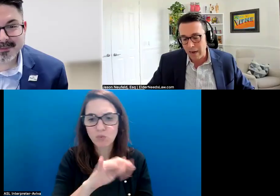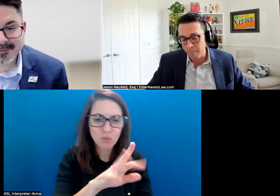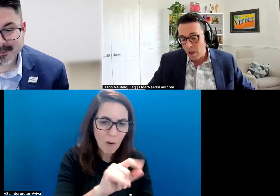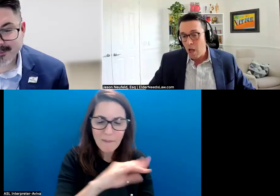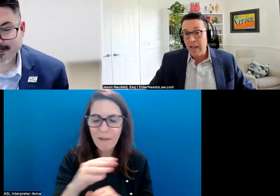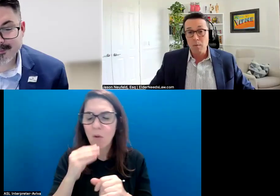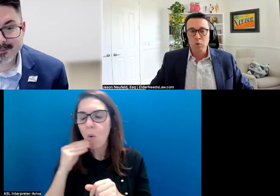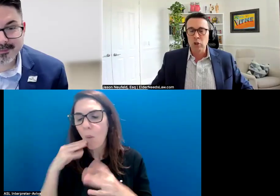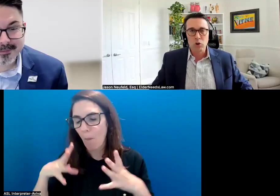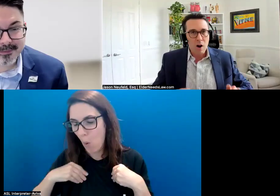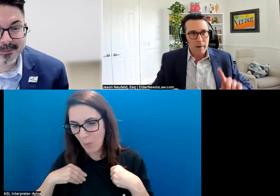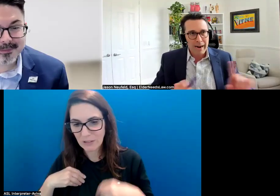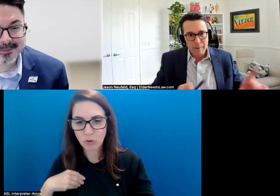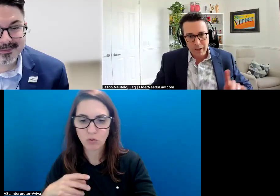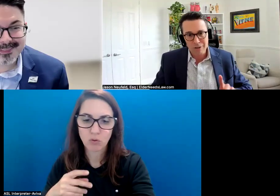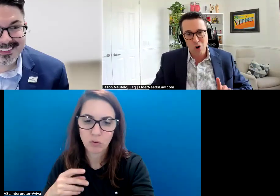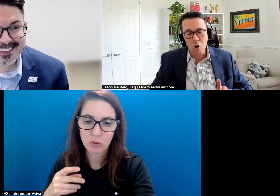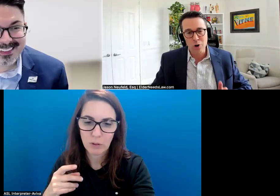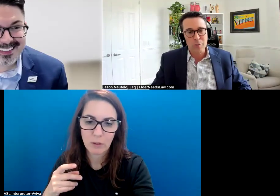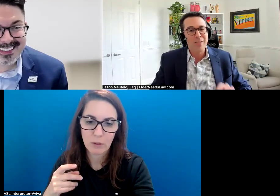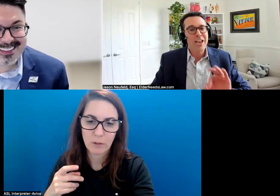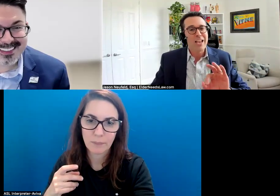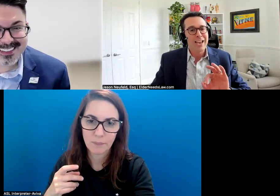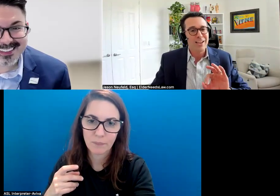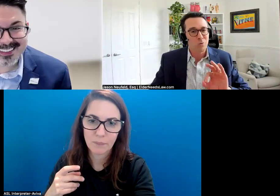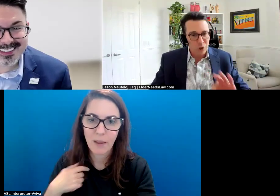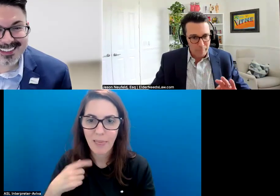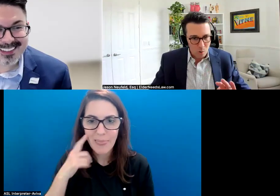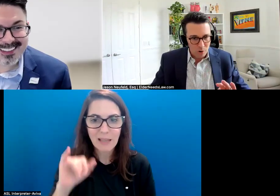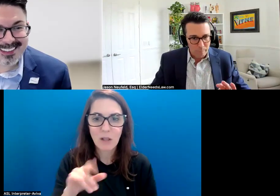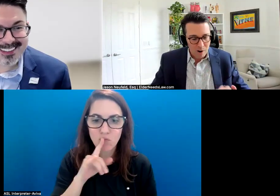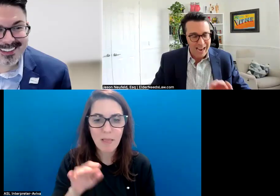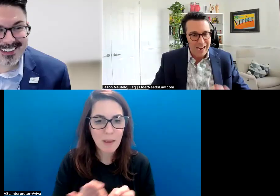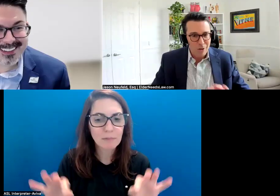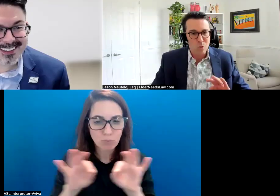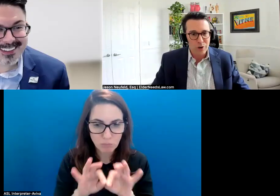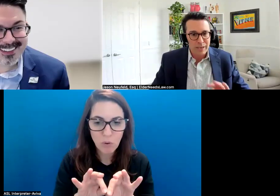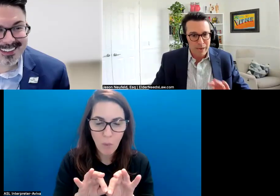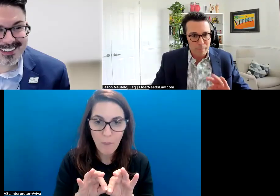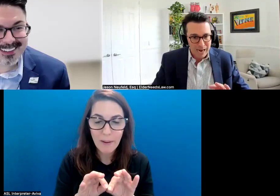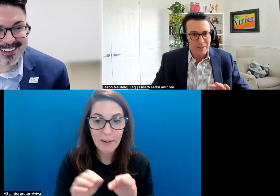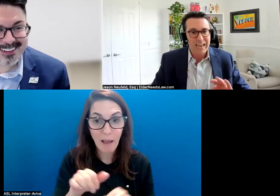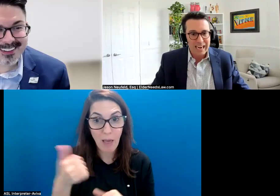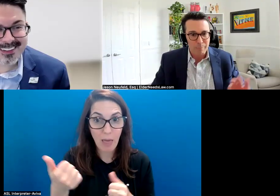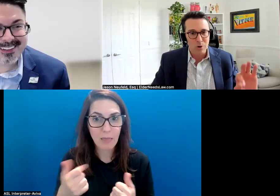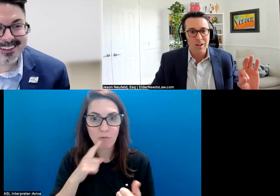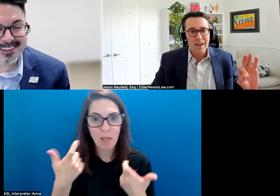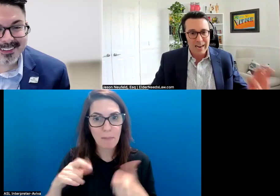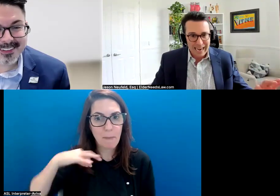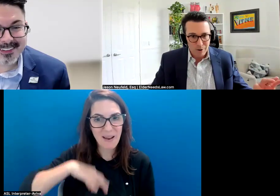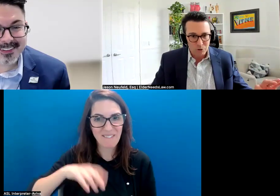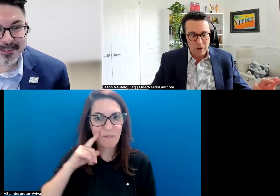ownership. And since we're talking about ABLE accounts and home ownership, I think it is really important to point out another really big benefit to